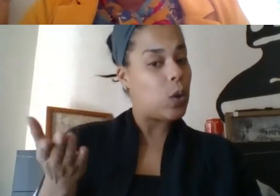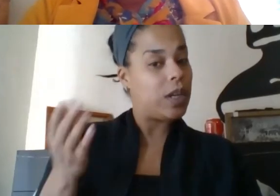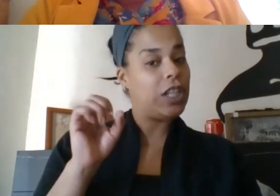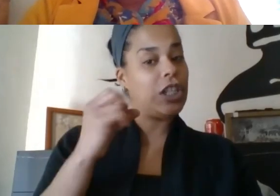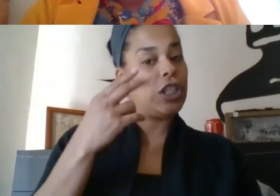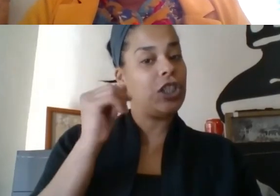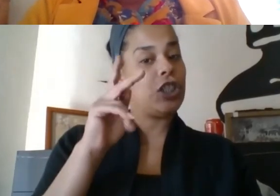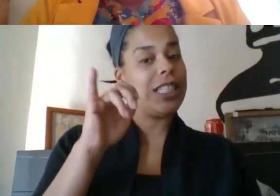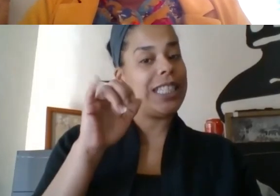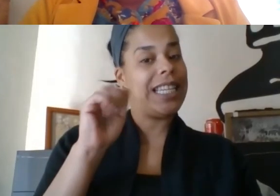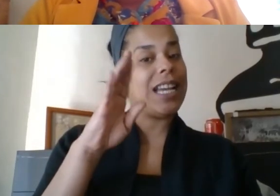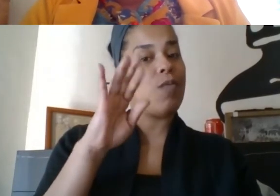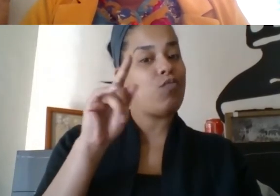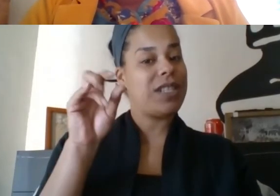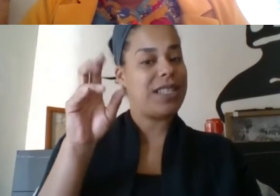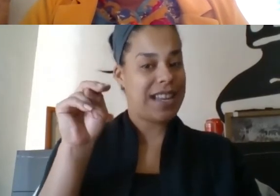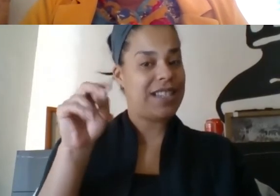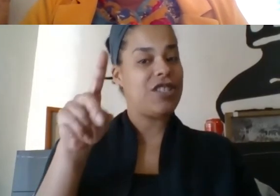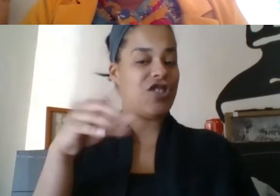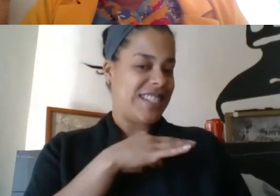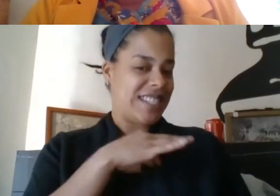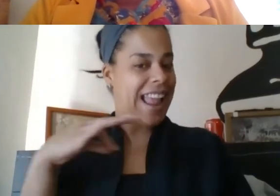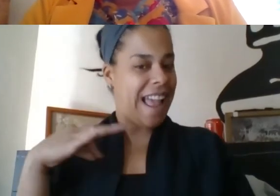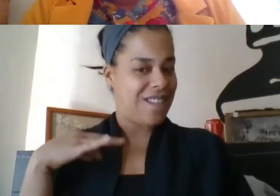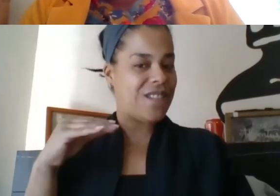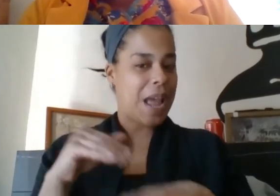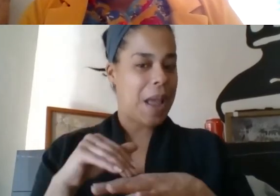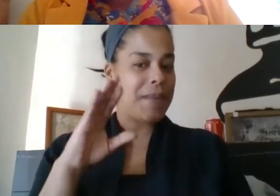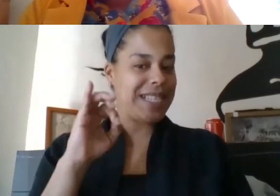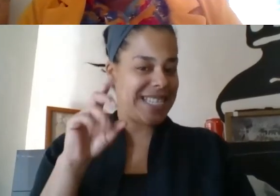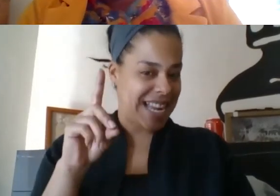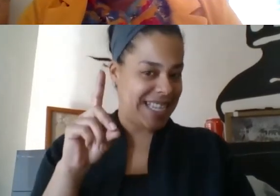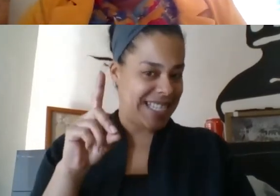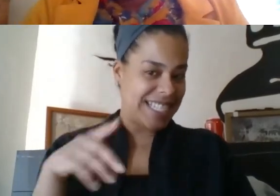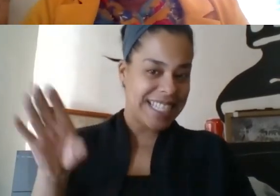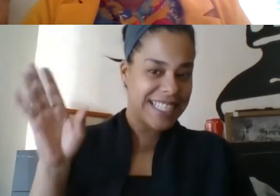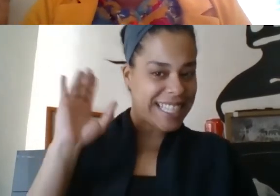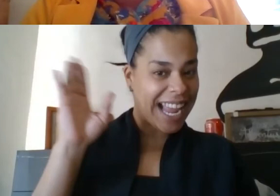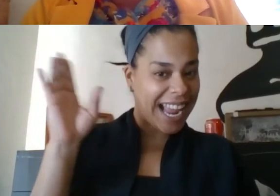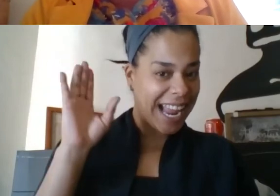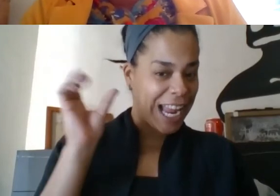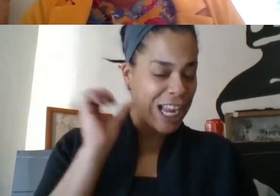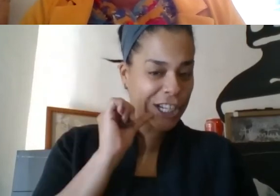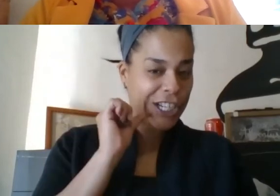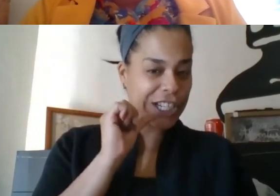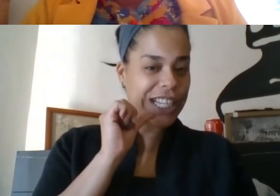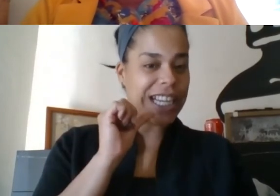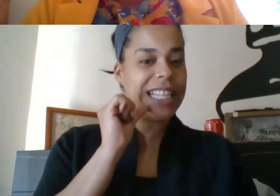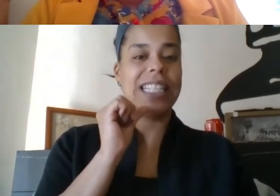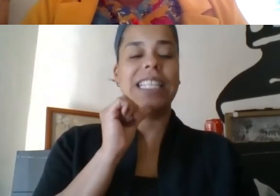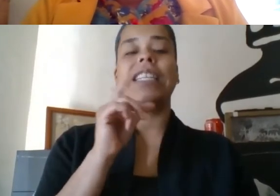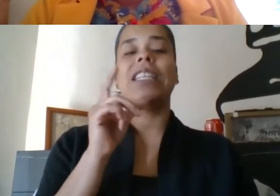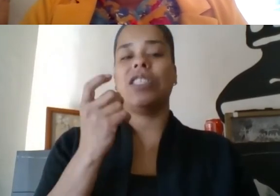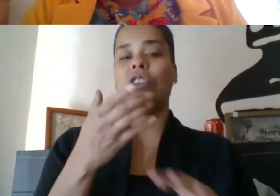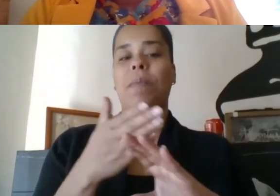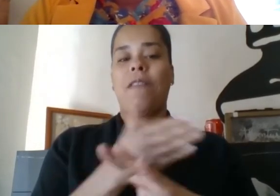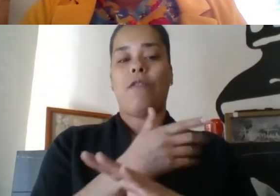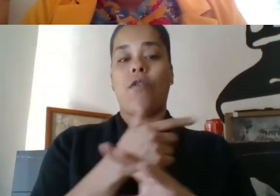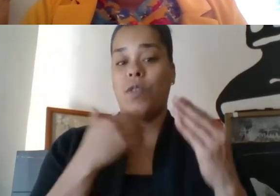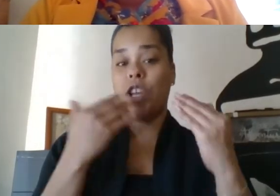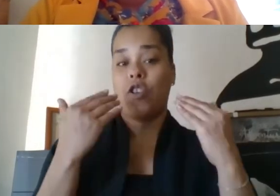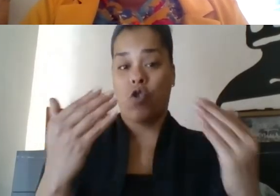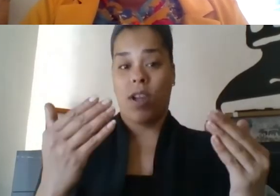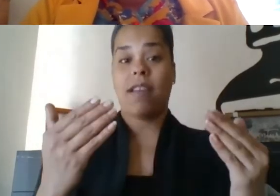staff at BCID. Hey, girl. Uh, yeah, so before we go ahead and get